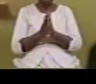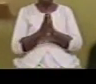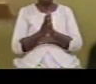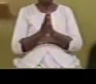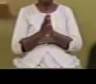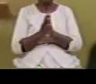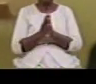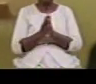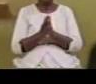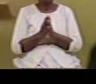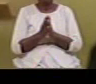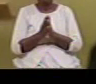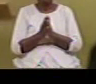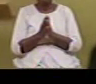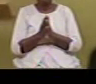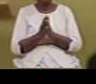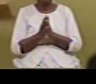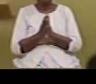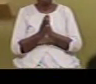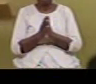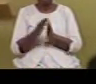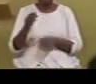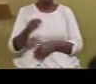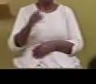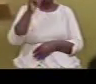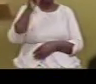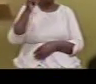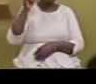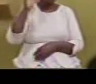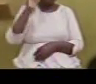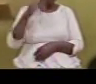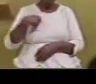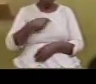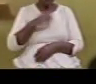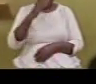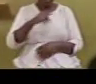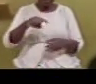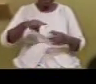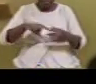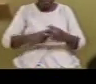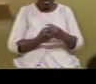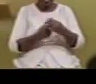We'll begin a new walk with God.